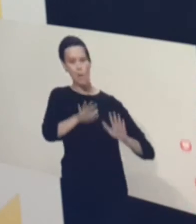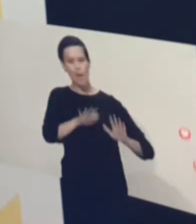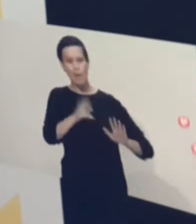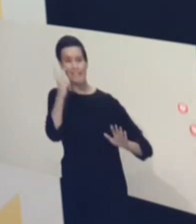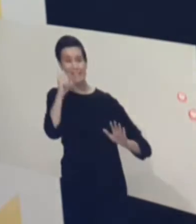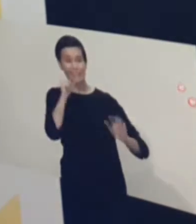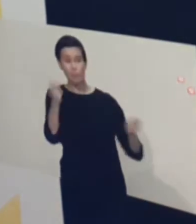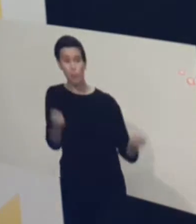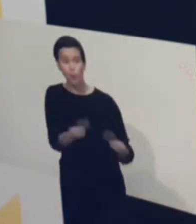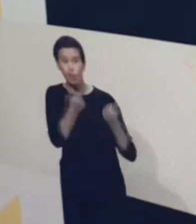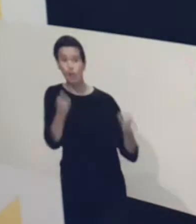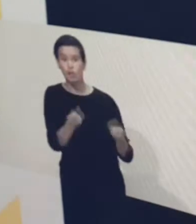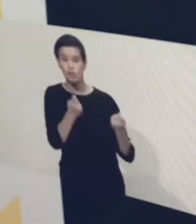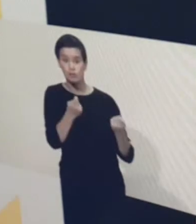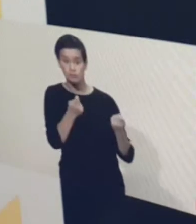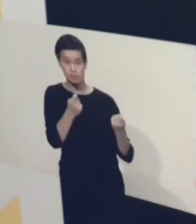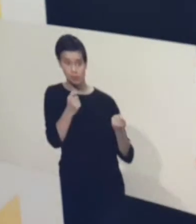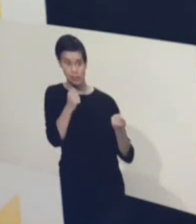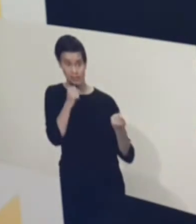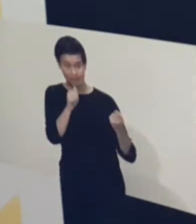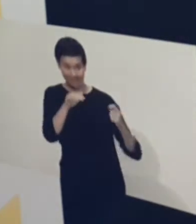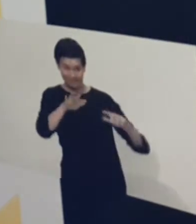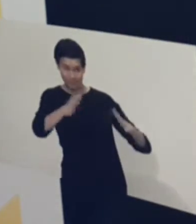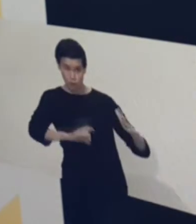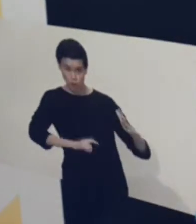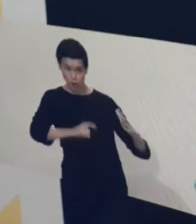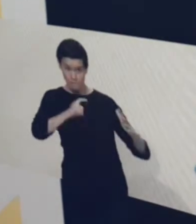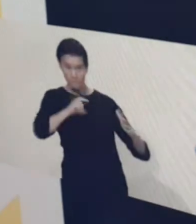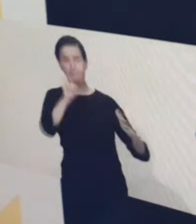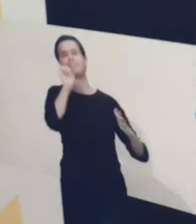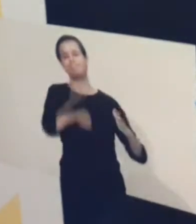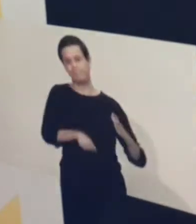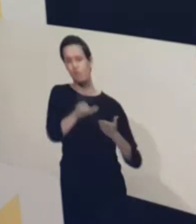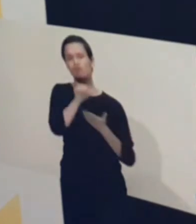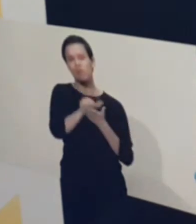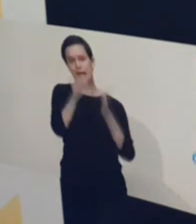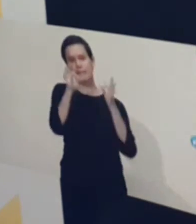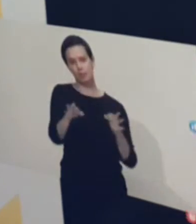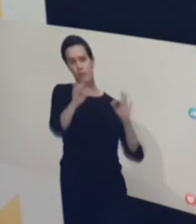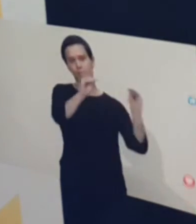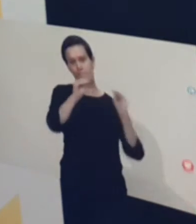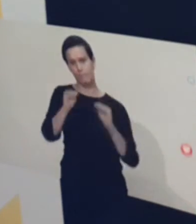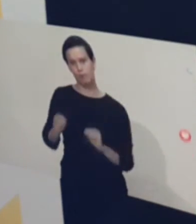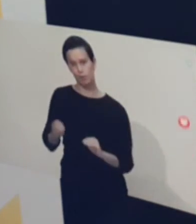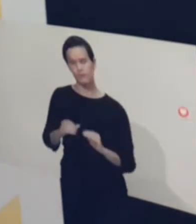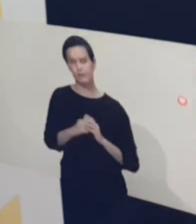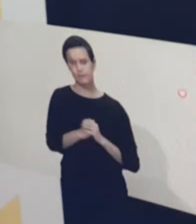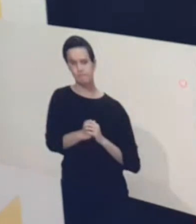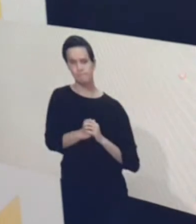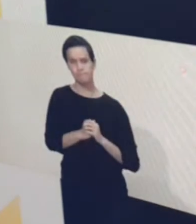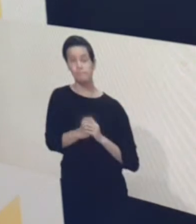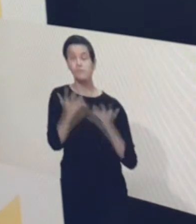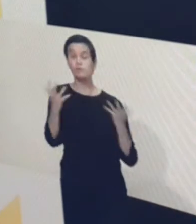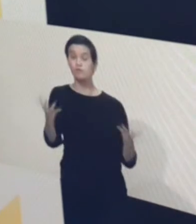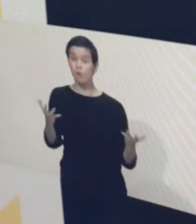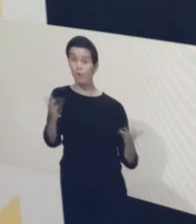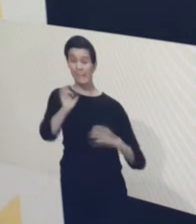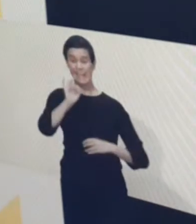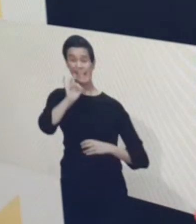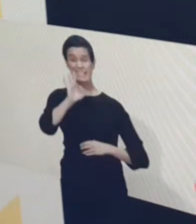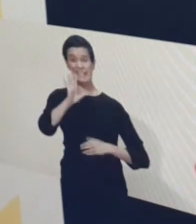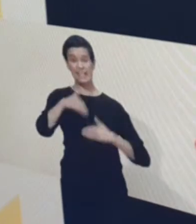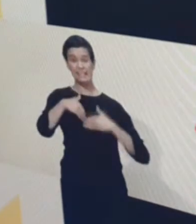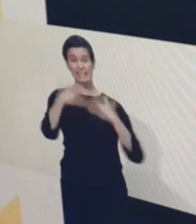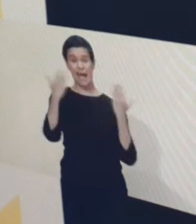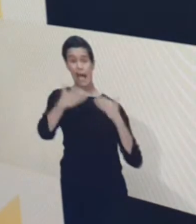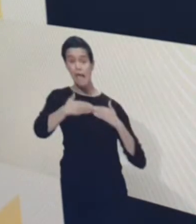more secure that we're ready for this move. Overall though, the upshot is that in 10 days' time, we will have